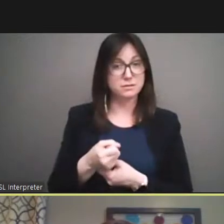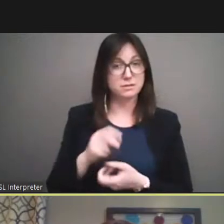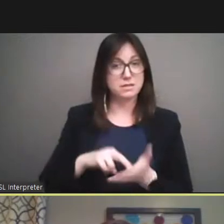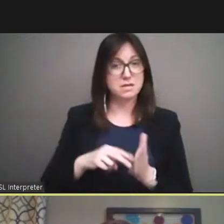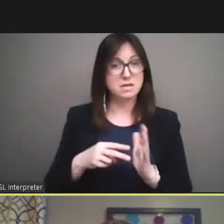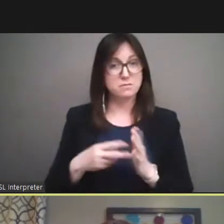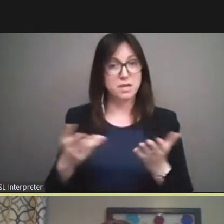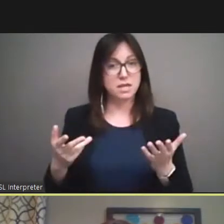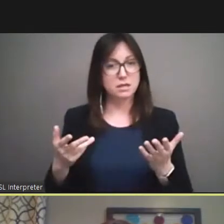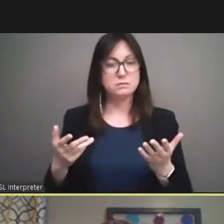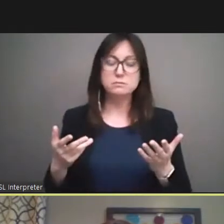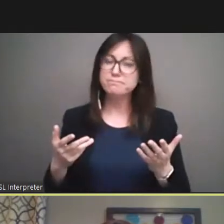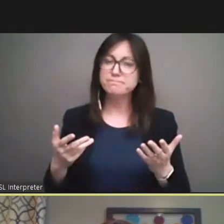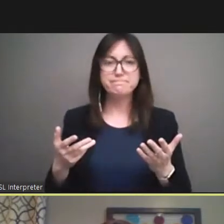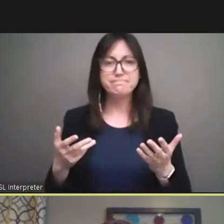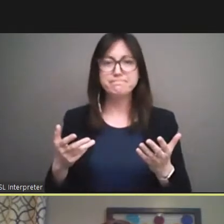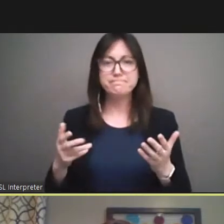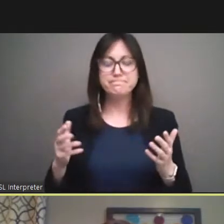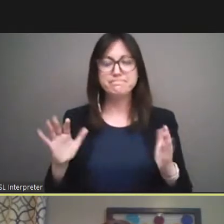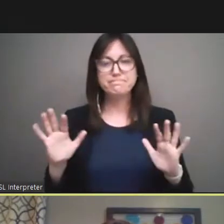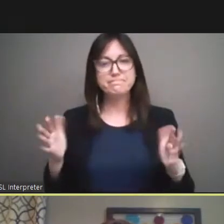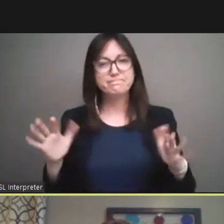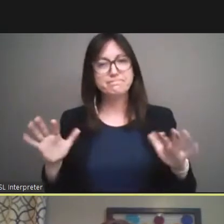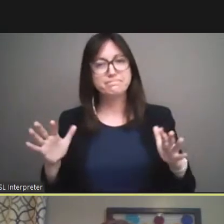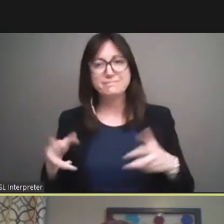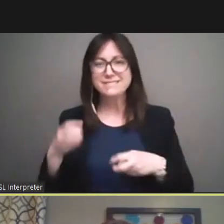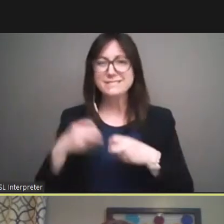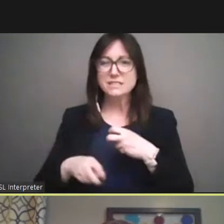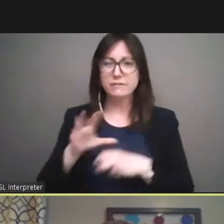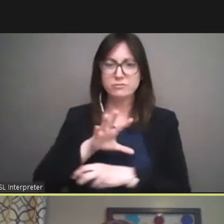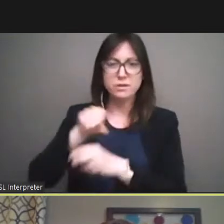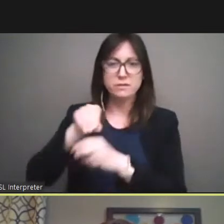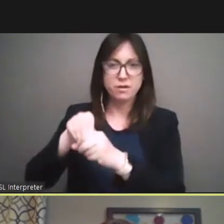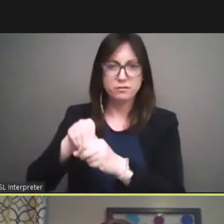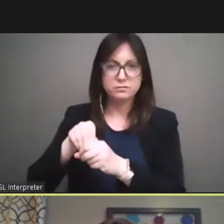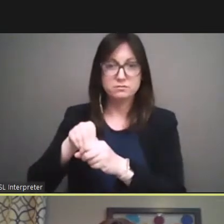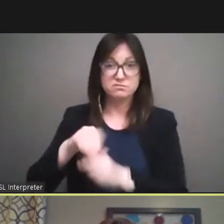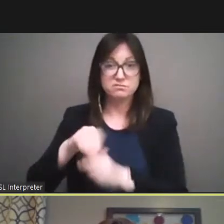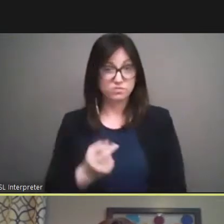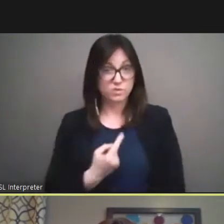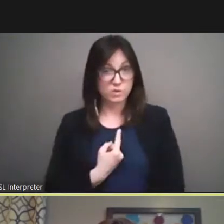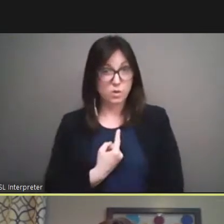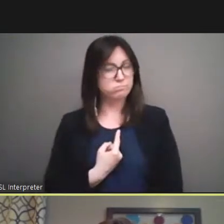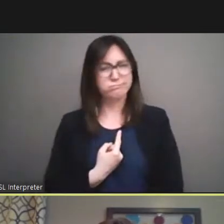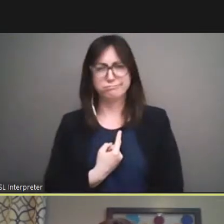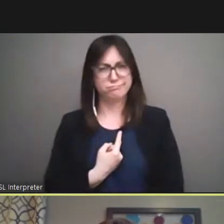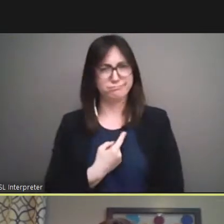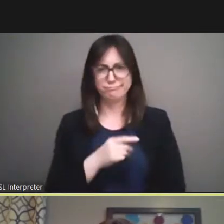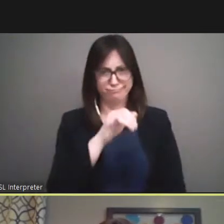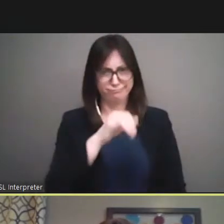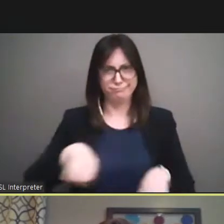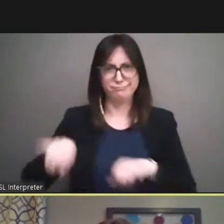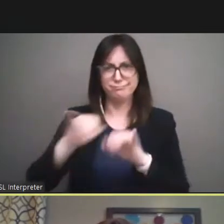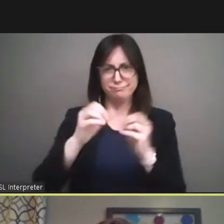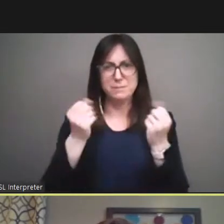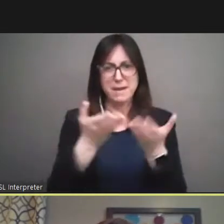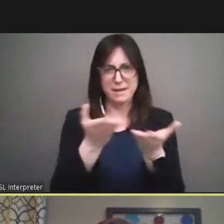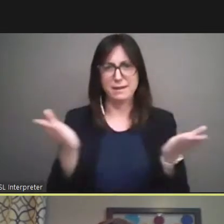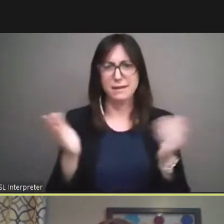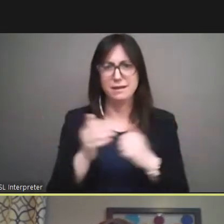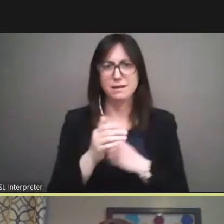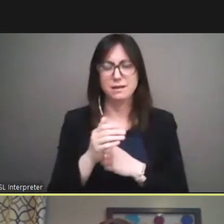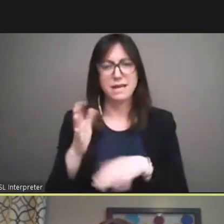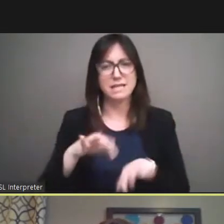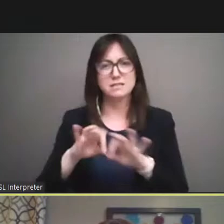it's a lot harder to participate, and I know that's the case for a lot of people. Not being taken seriously